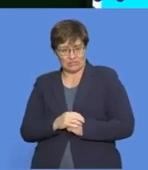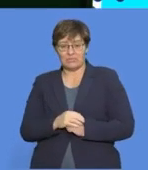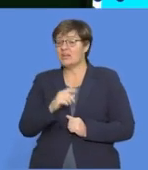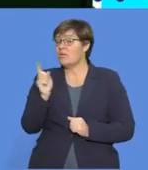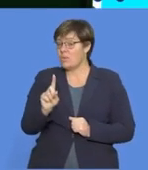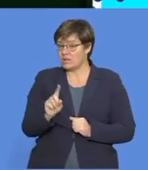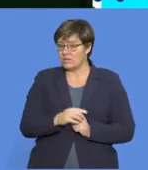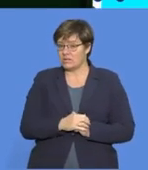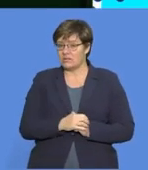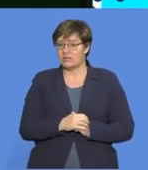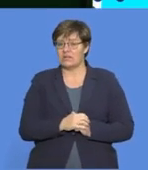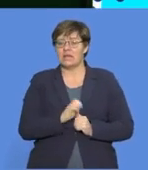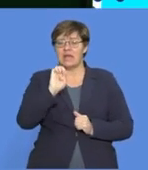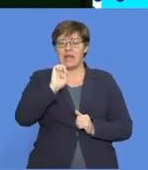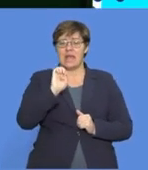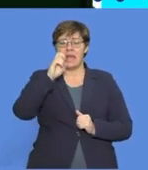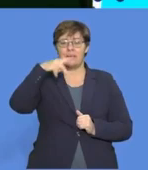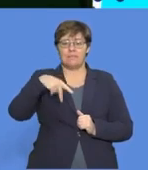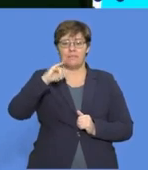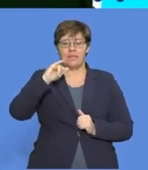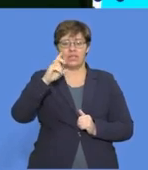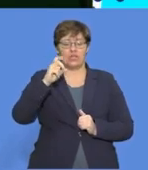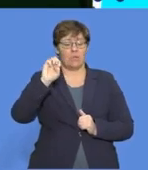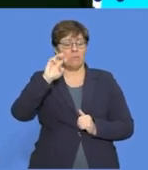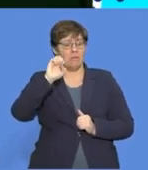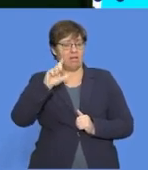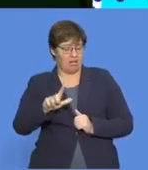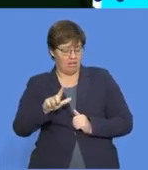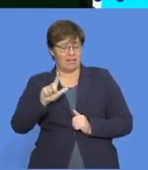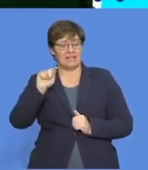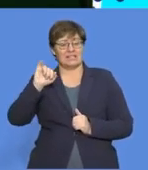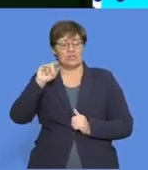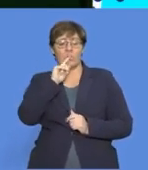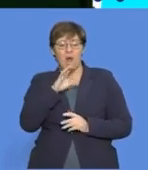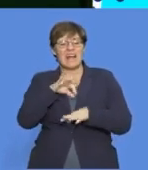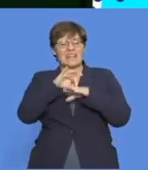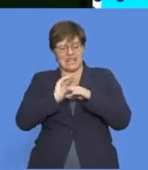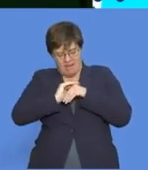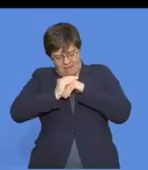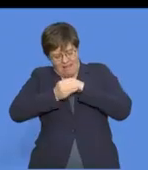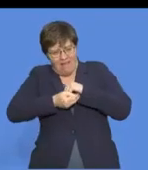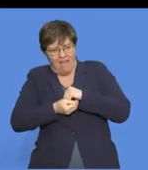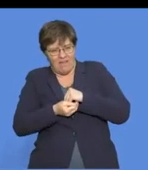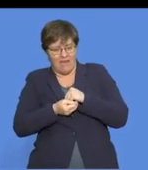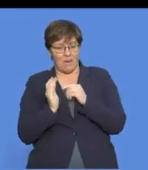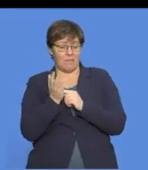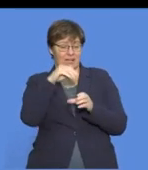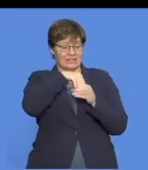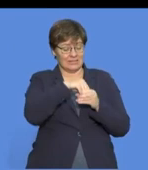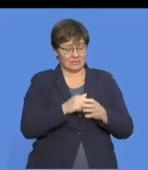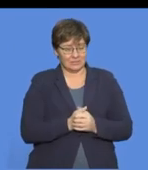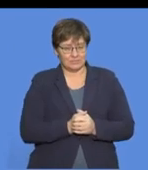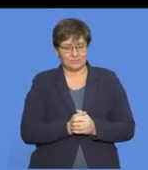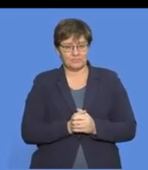is epidermal tissue, forming a skin around the different parts of the plant.